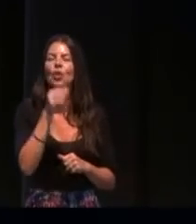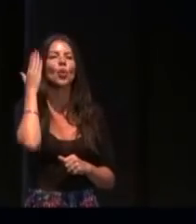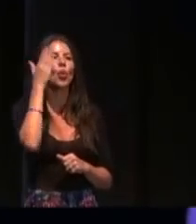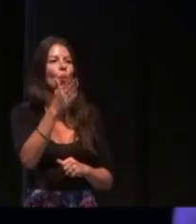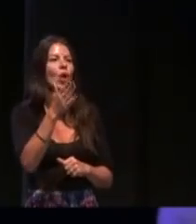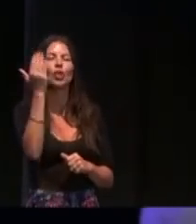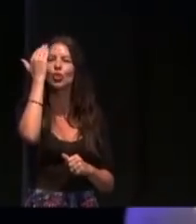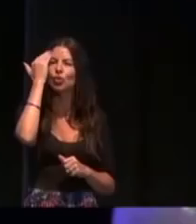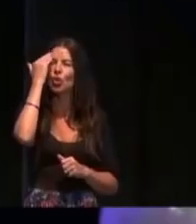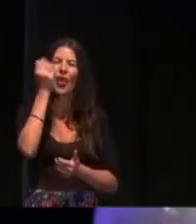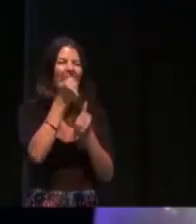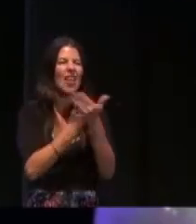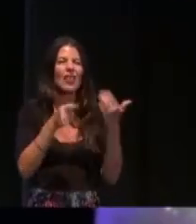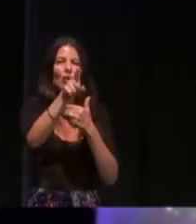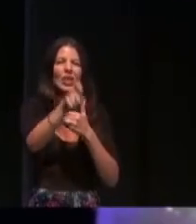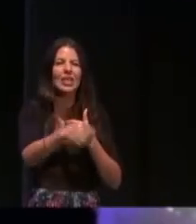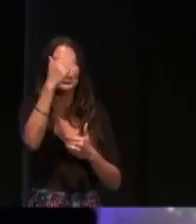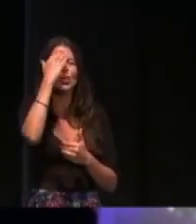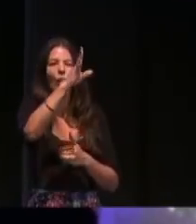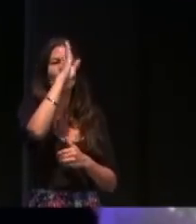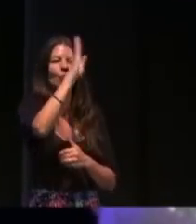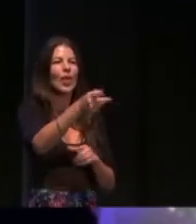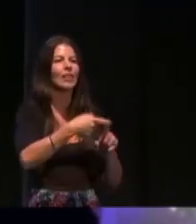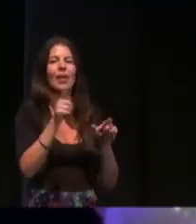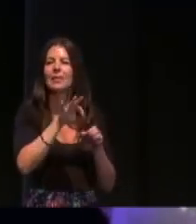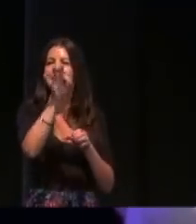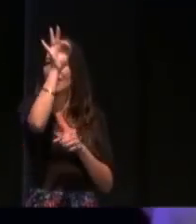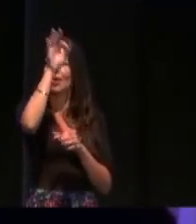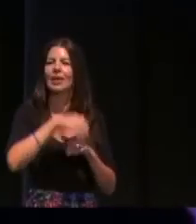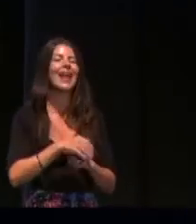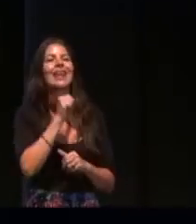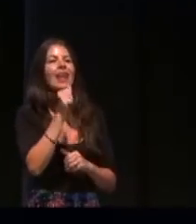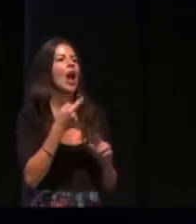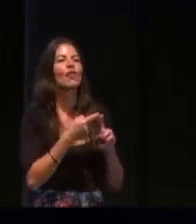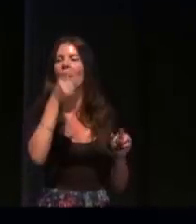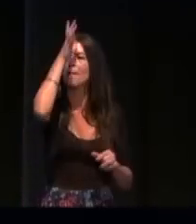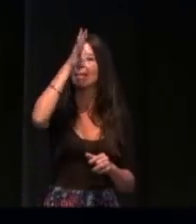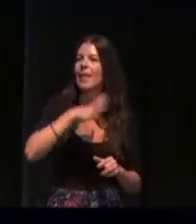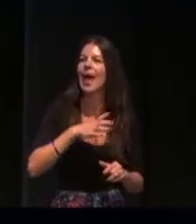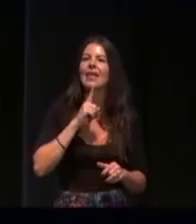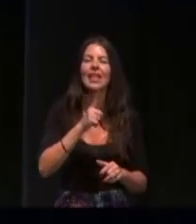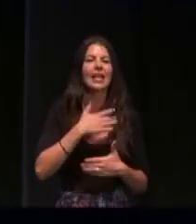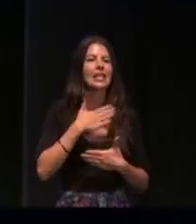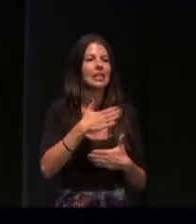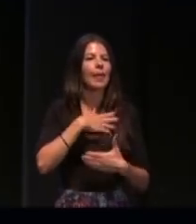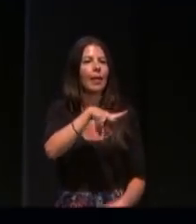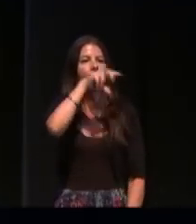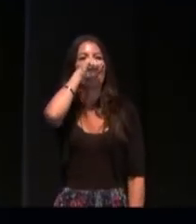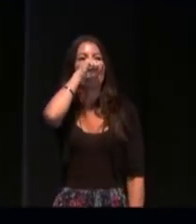get to know what you need to know direct from spirit, not from man whose breath is in his nostrils.